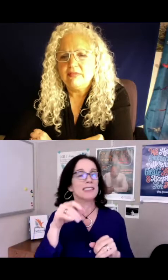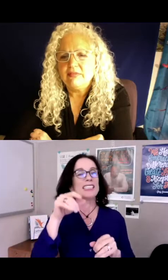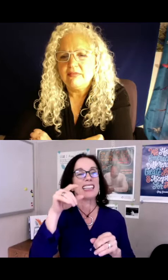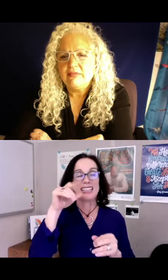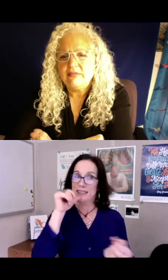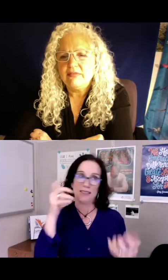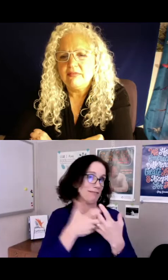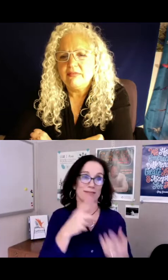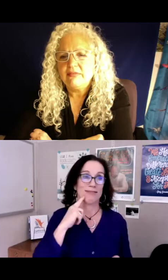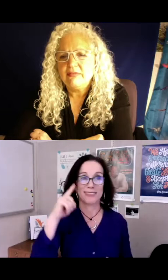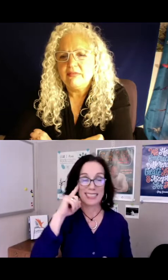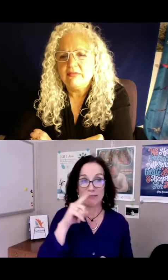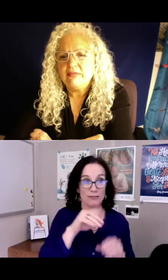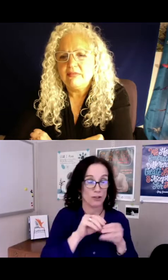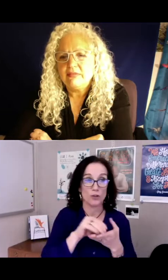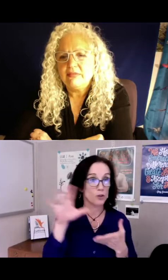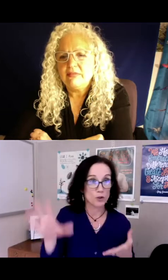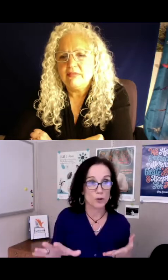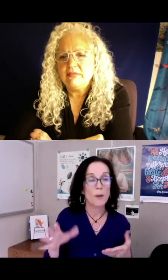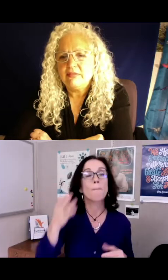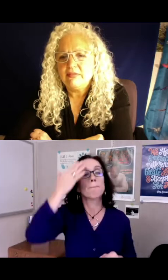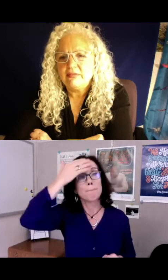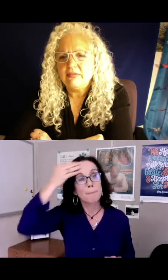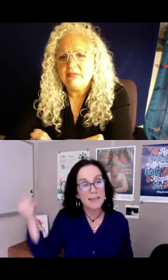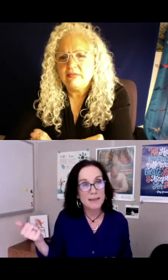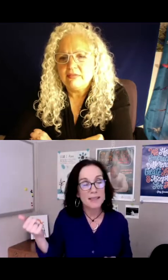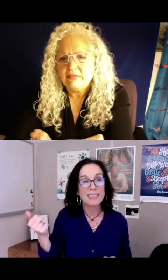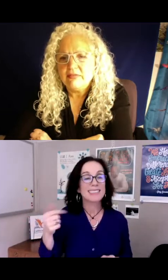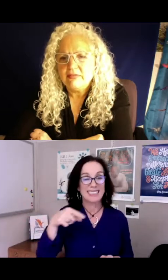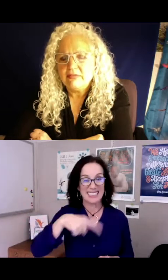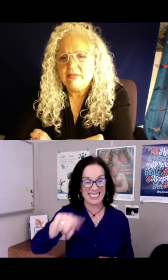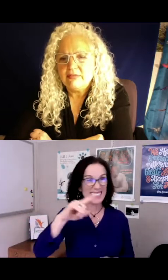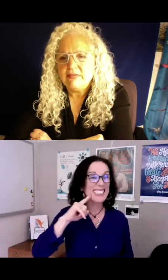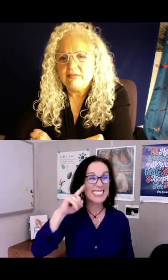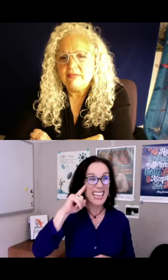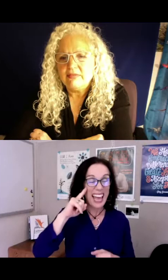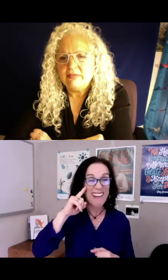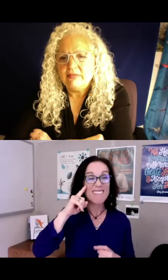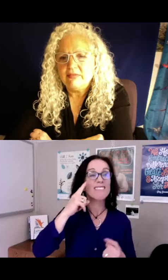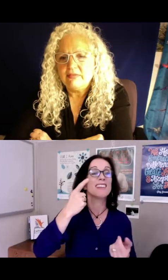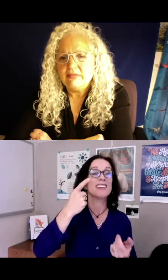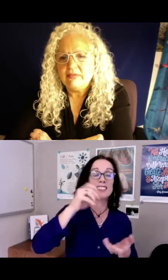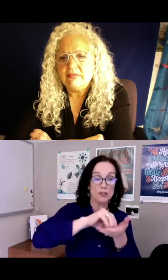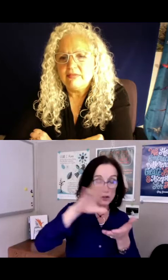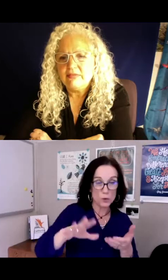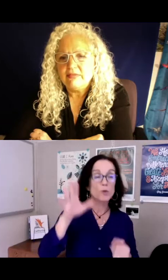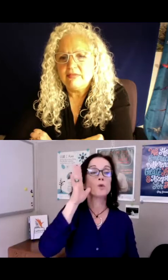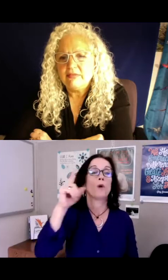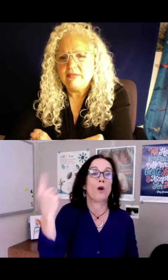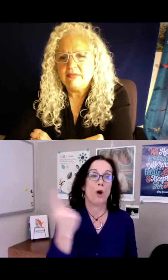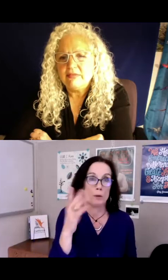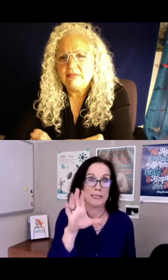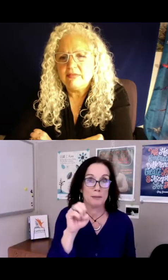But that is not appropriate for deaf students, because deaf